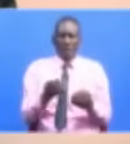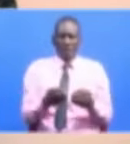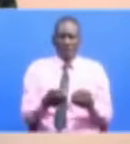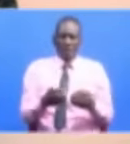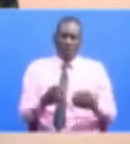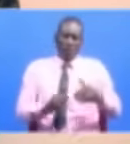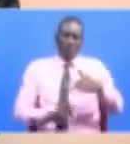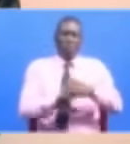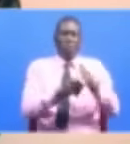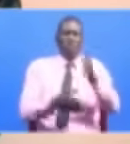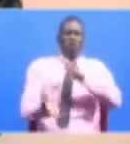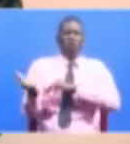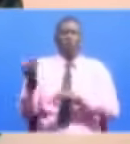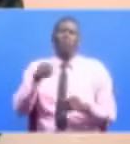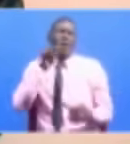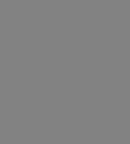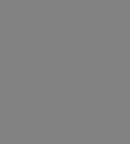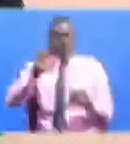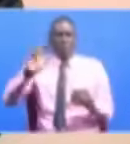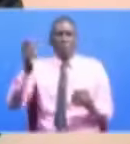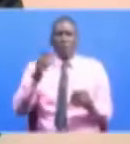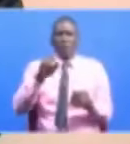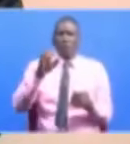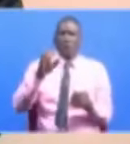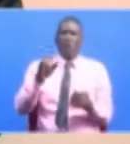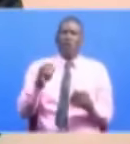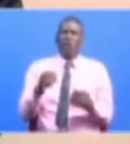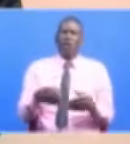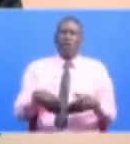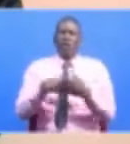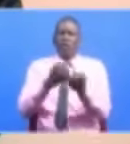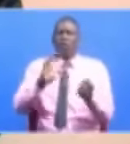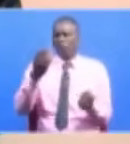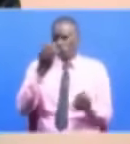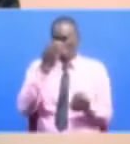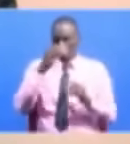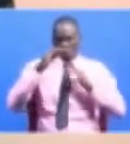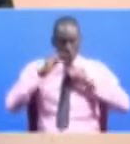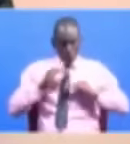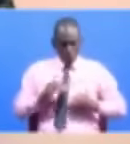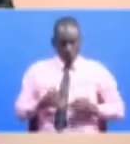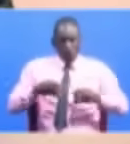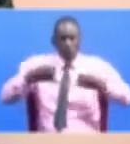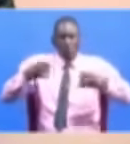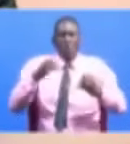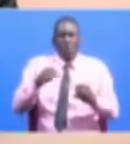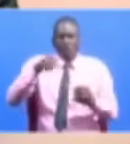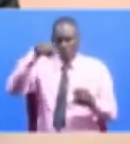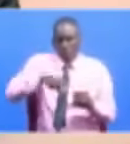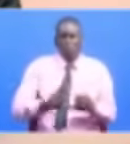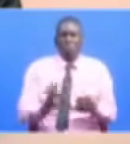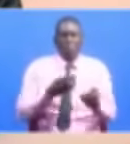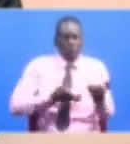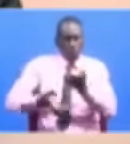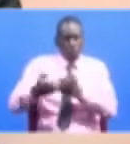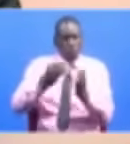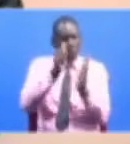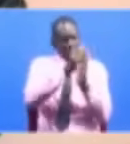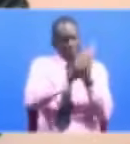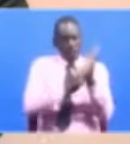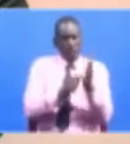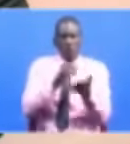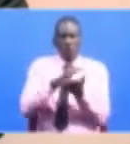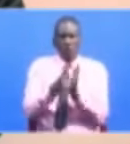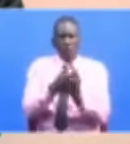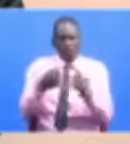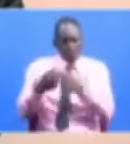Nigerian President Olusegun Obasanjo, gives President William Ruto a breather in executing his bottom-up economic agenda without the praying